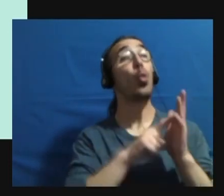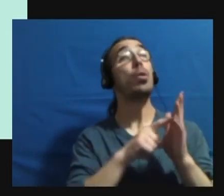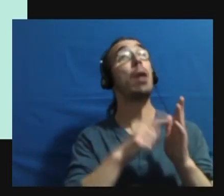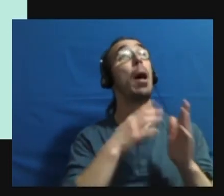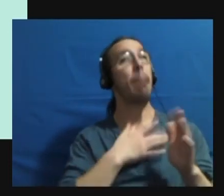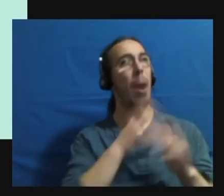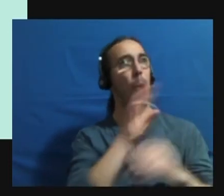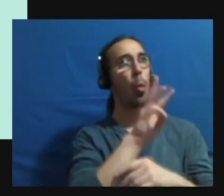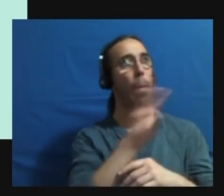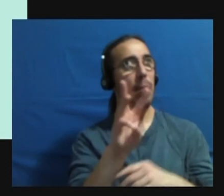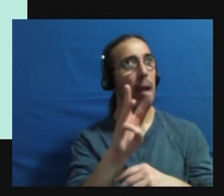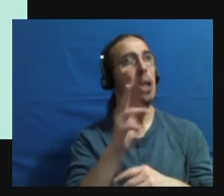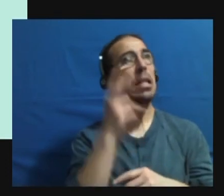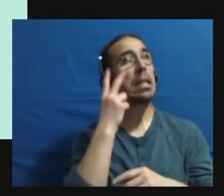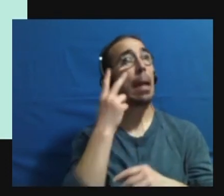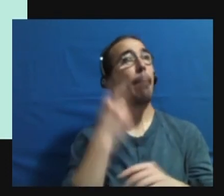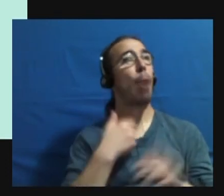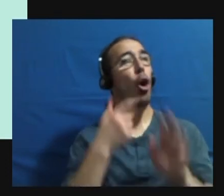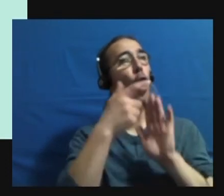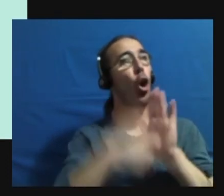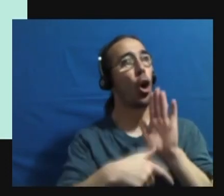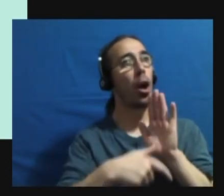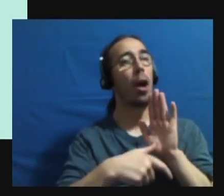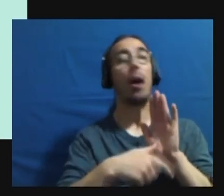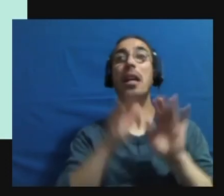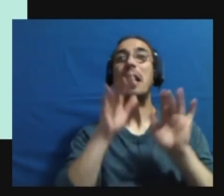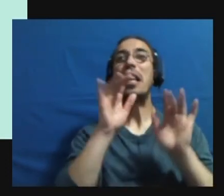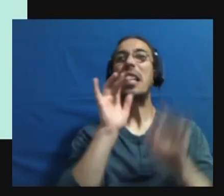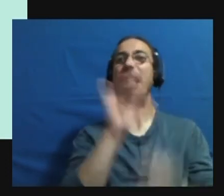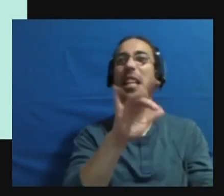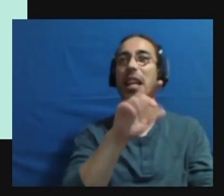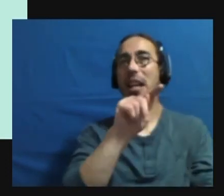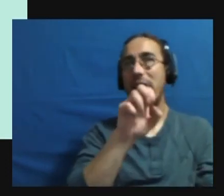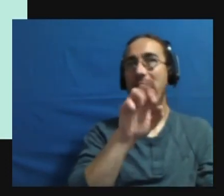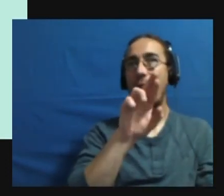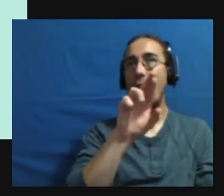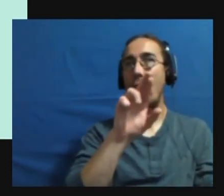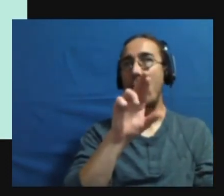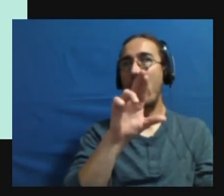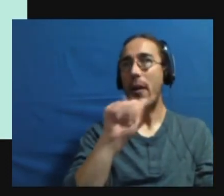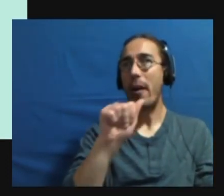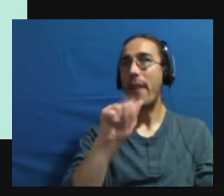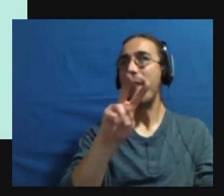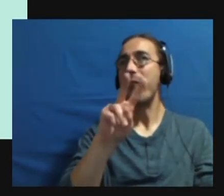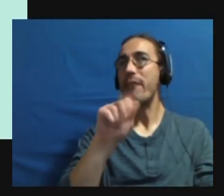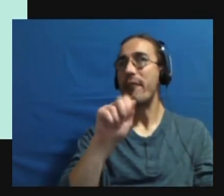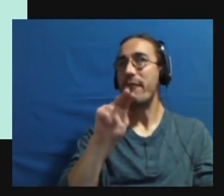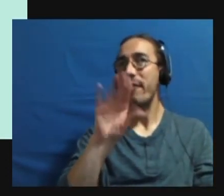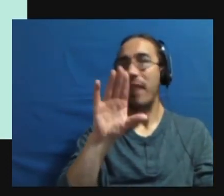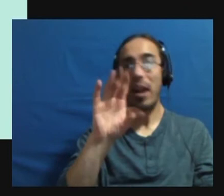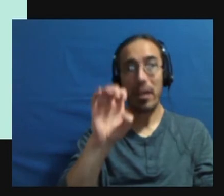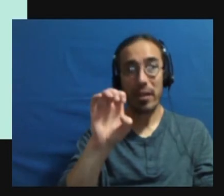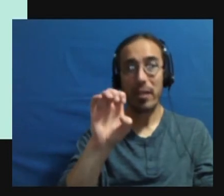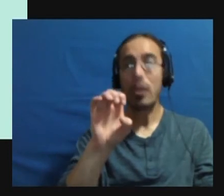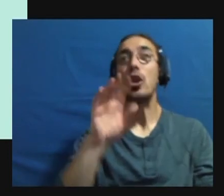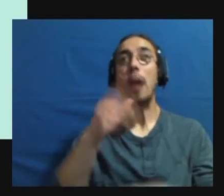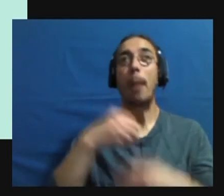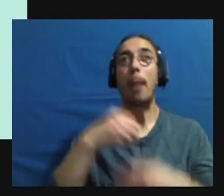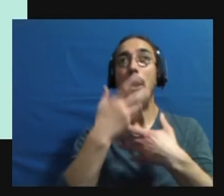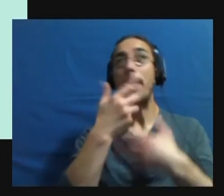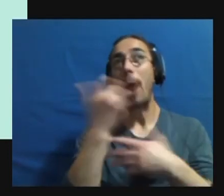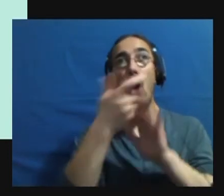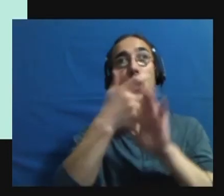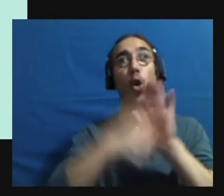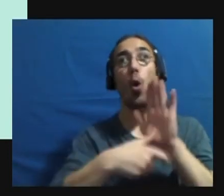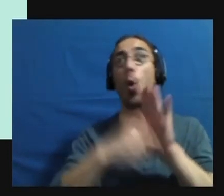just click Teravance and pull up my other articles. Or just search any